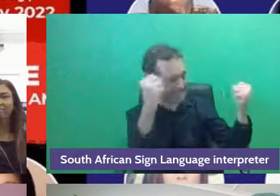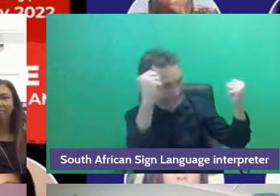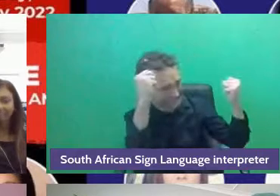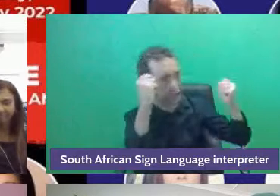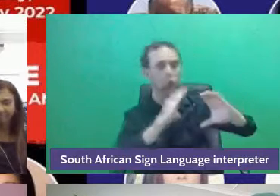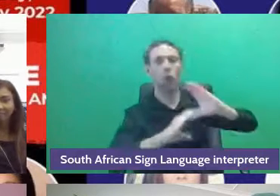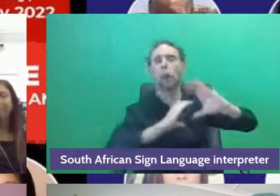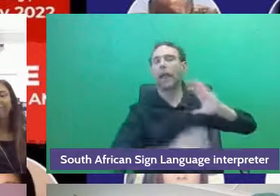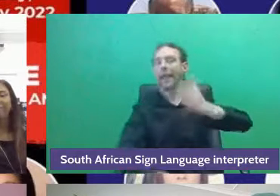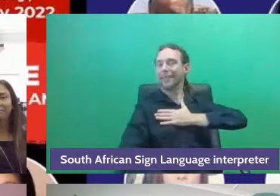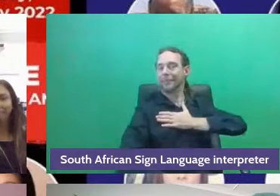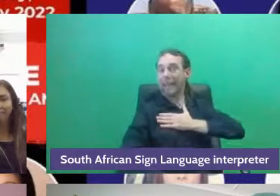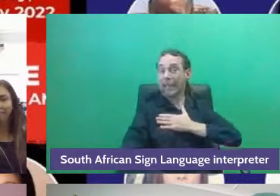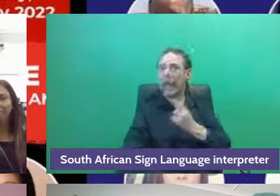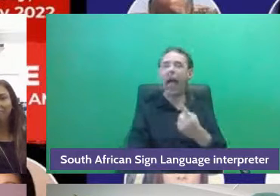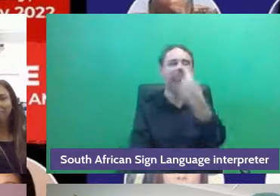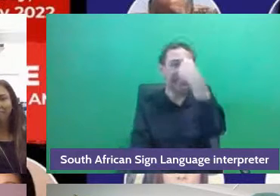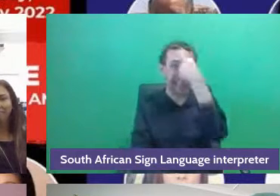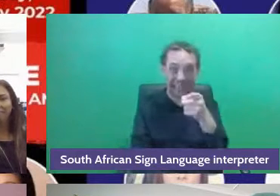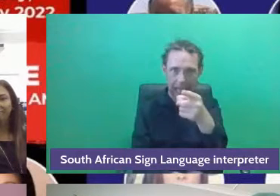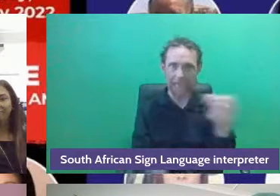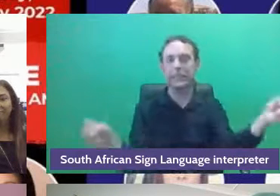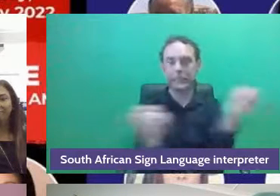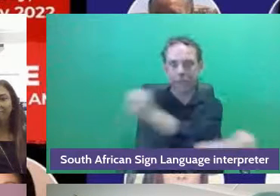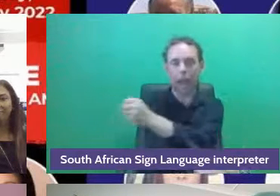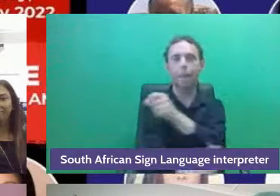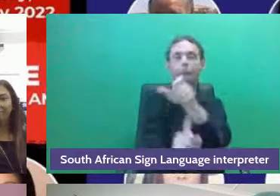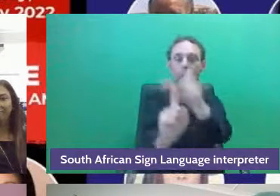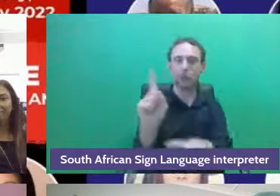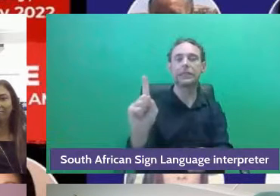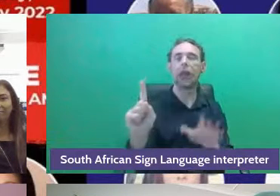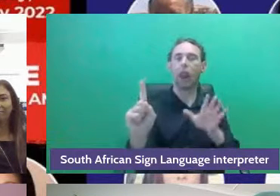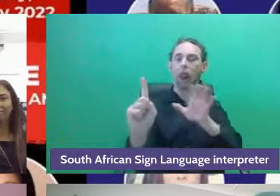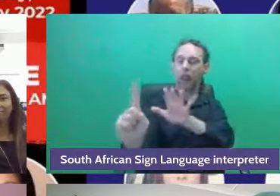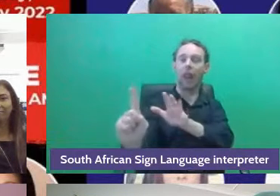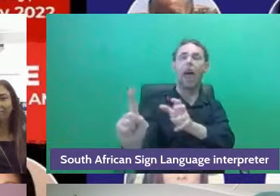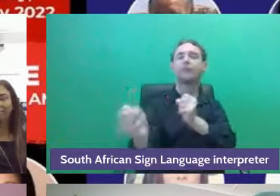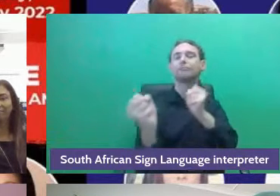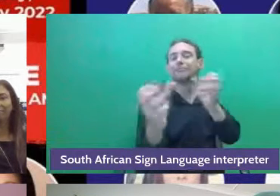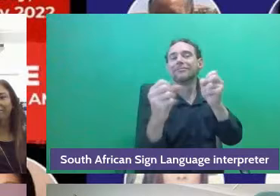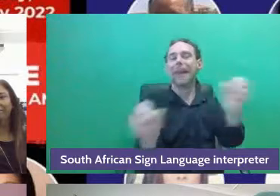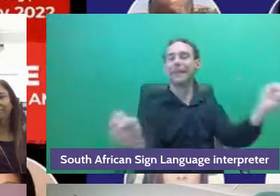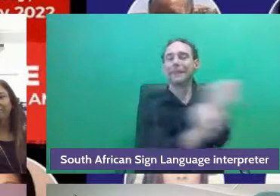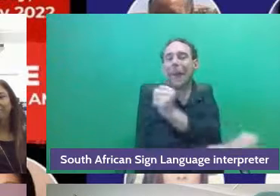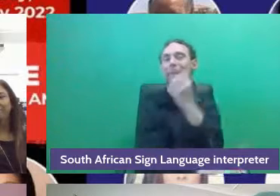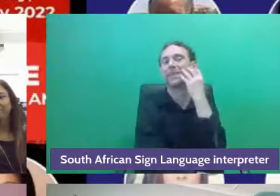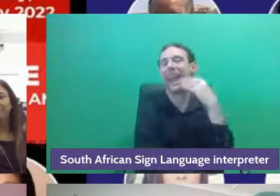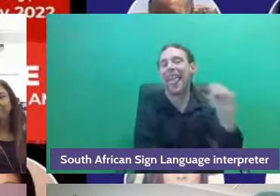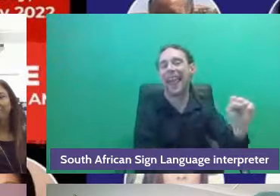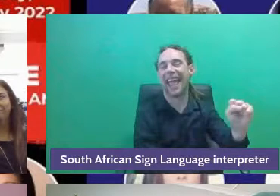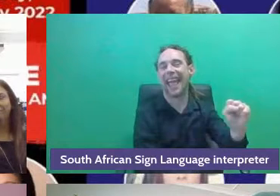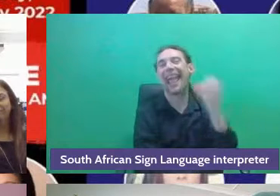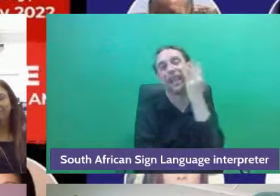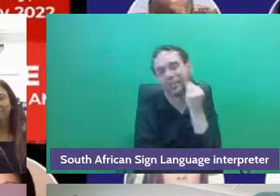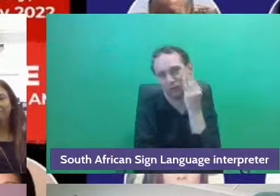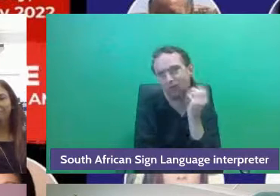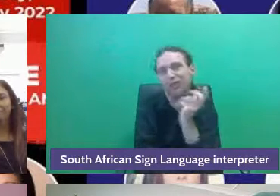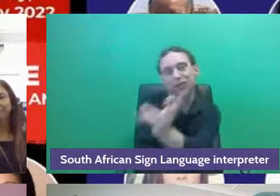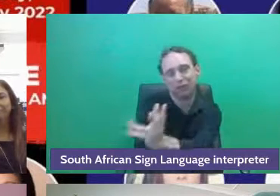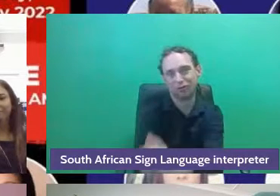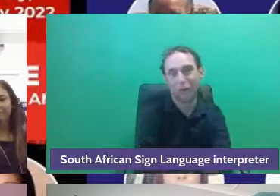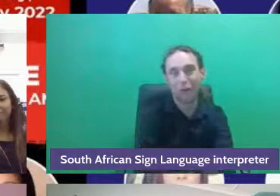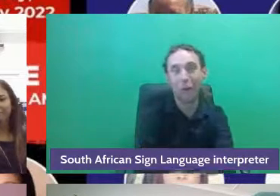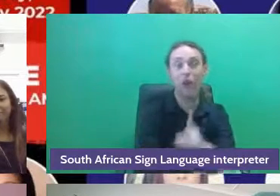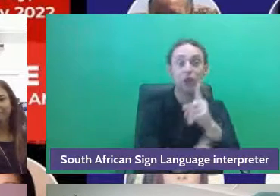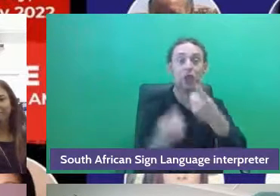terms of Sanele's story. So I think that let's continue to inspire and let's continue to do a great